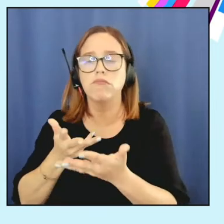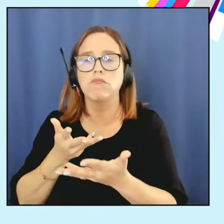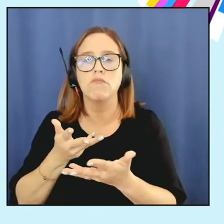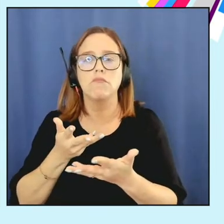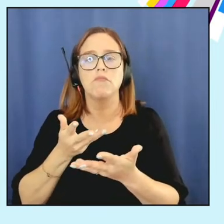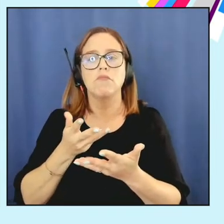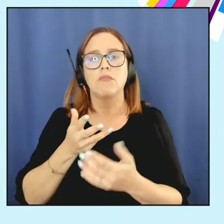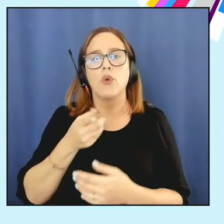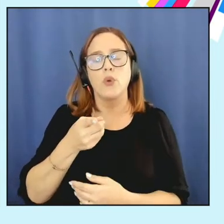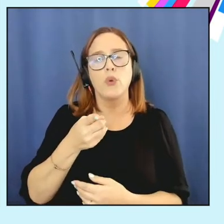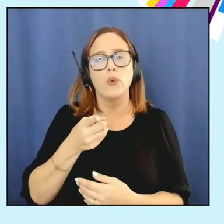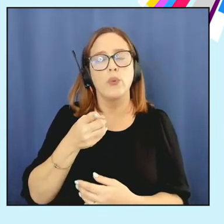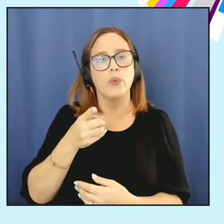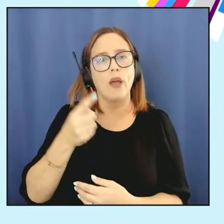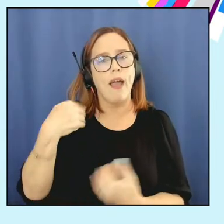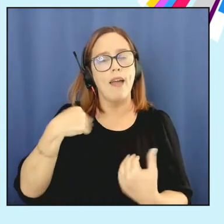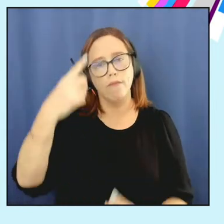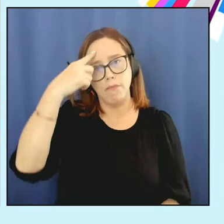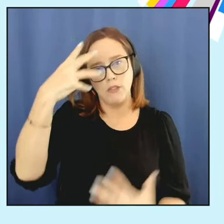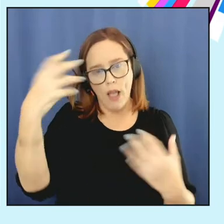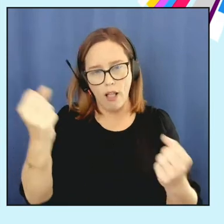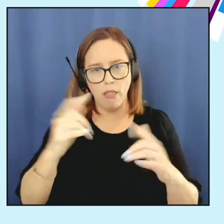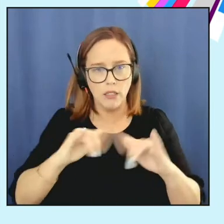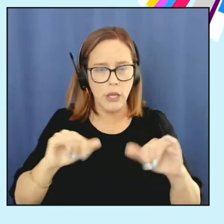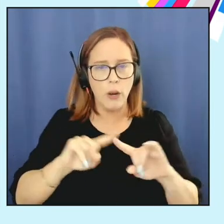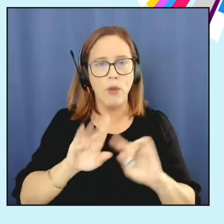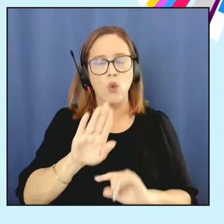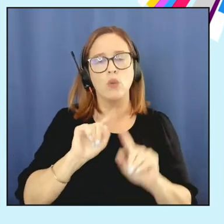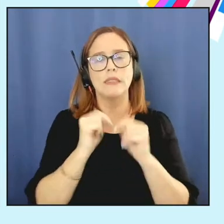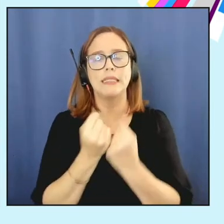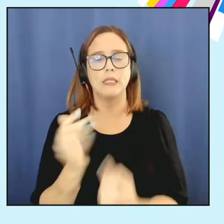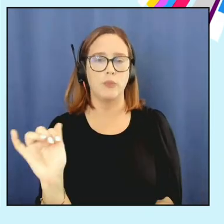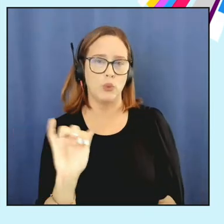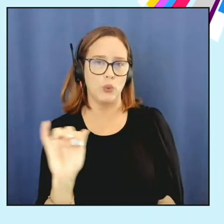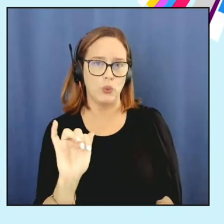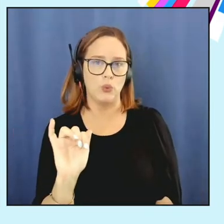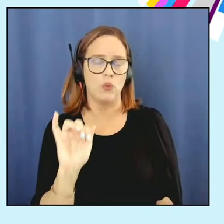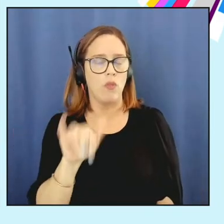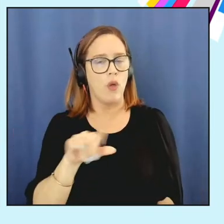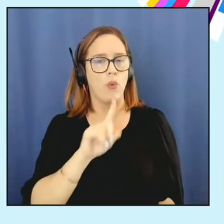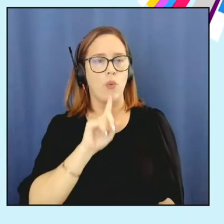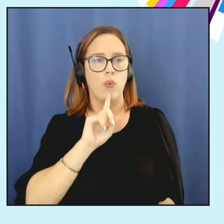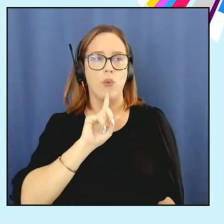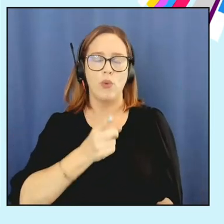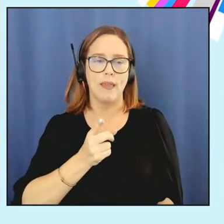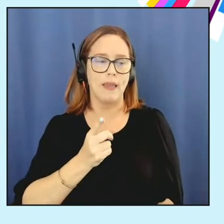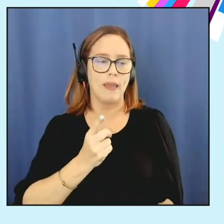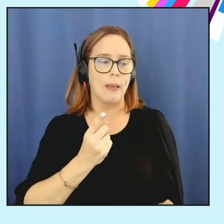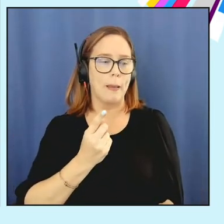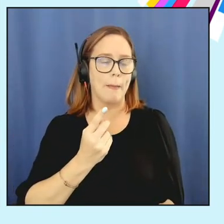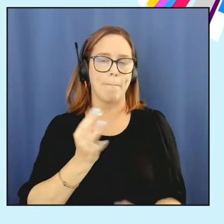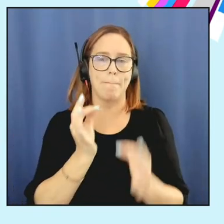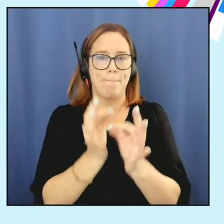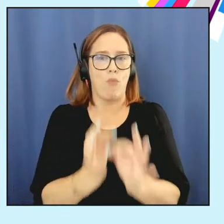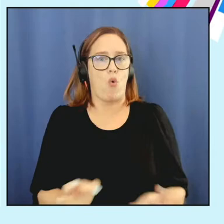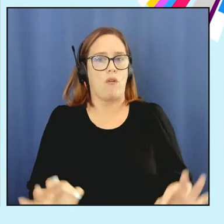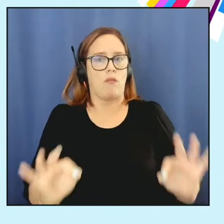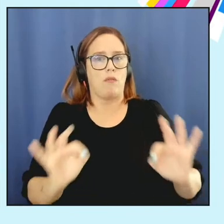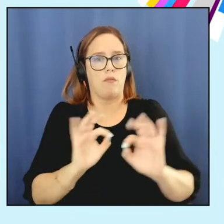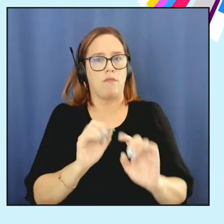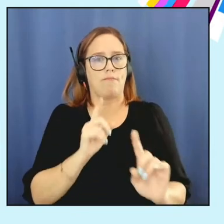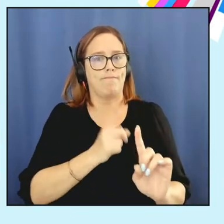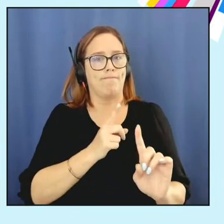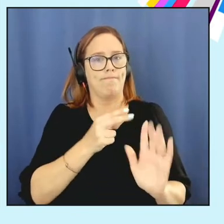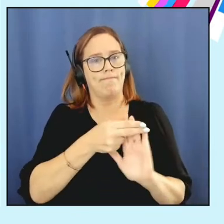health of yourself, but that of your team as well. I think that's really an important point to highlight. I